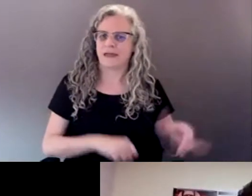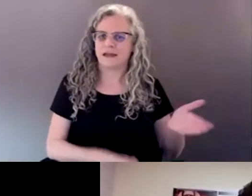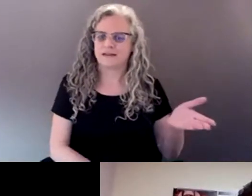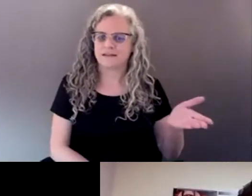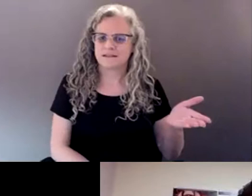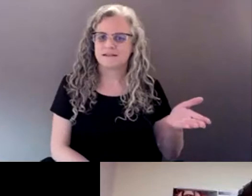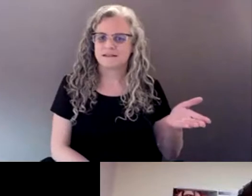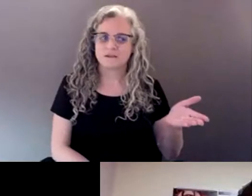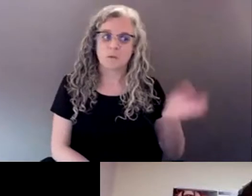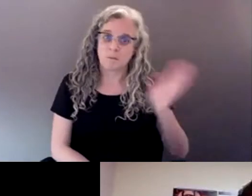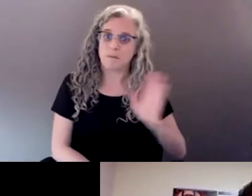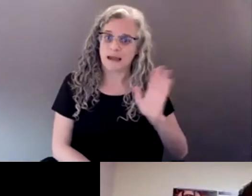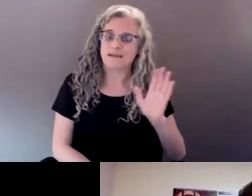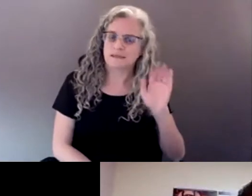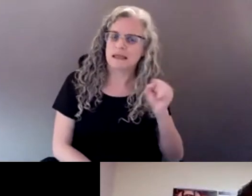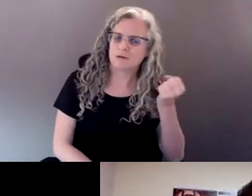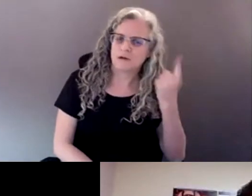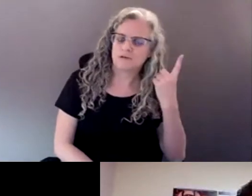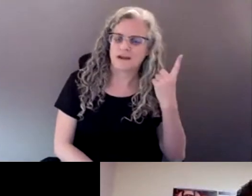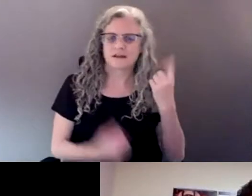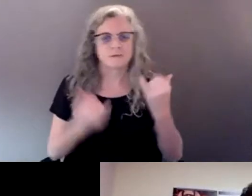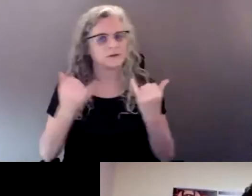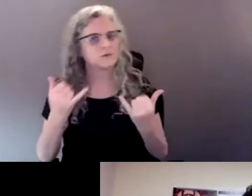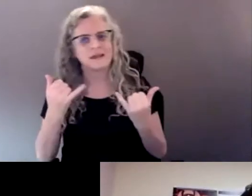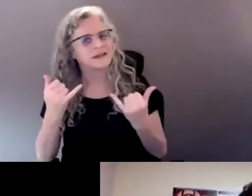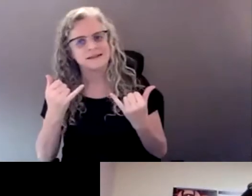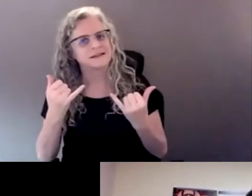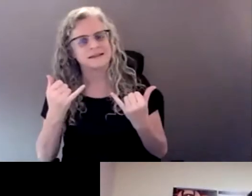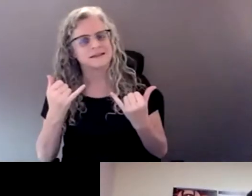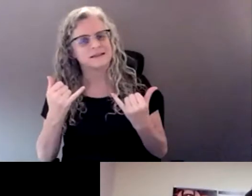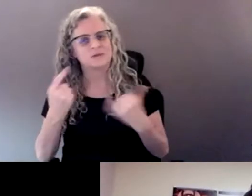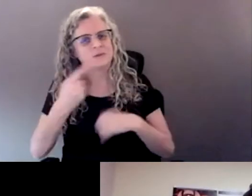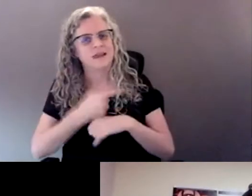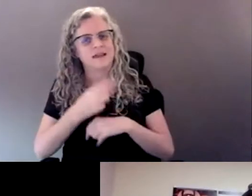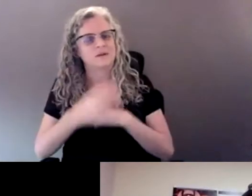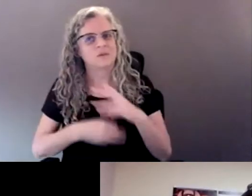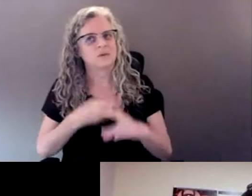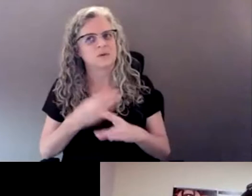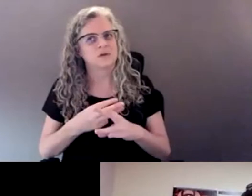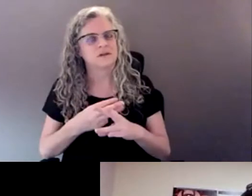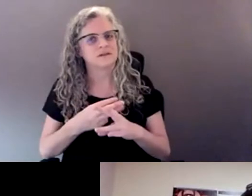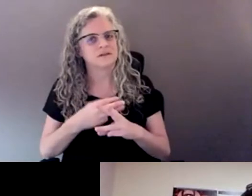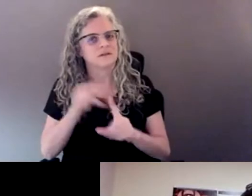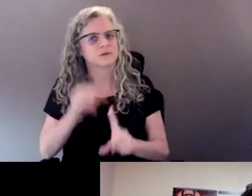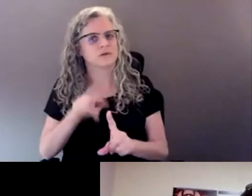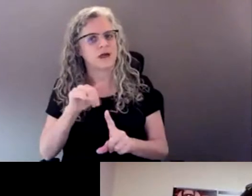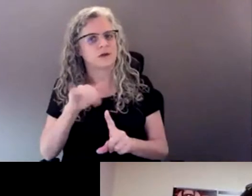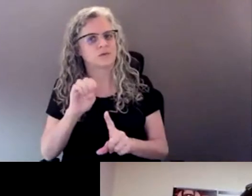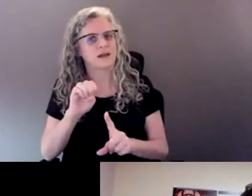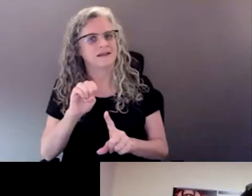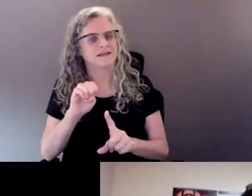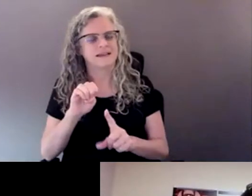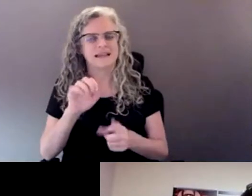difficult in the Middle Ages, but in an era, in our world of thinking about race, to think about the powerful